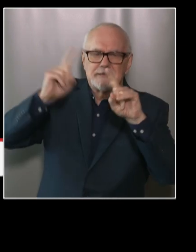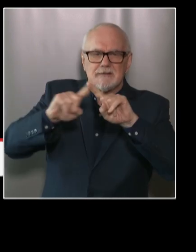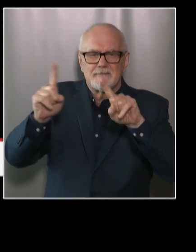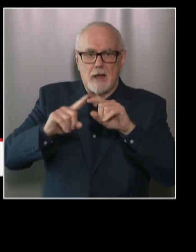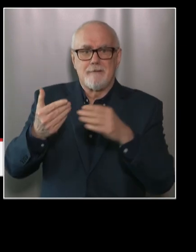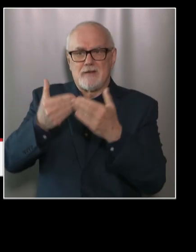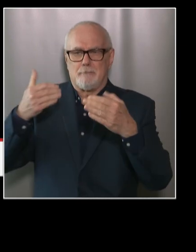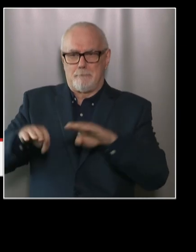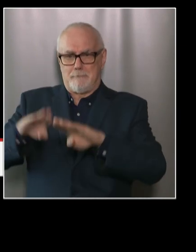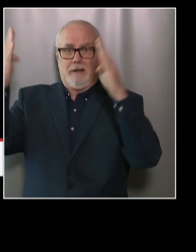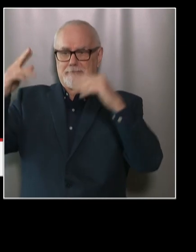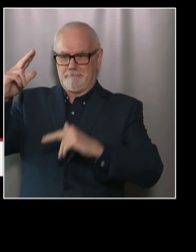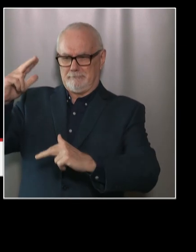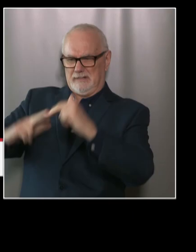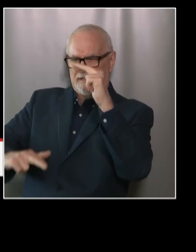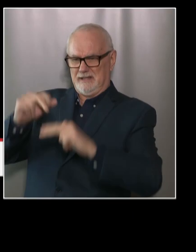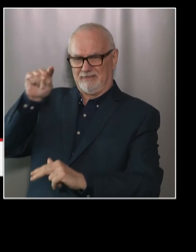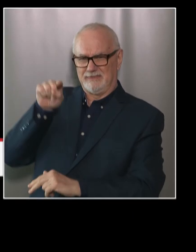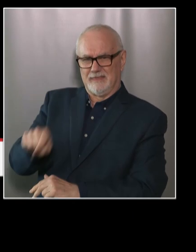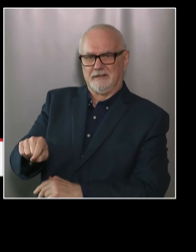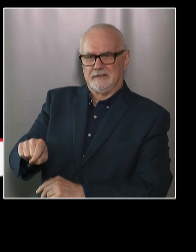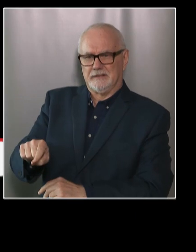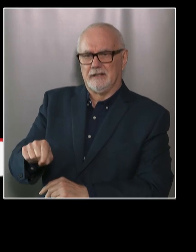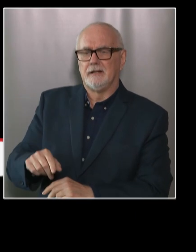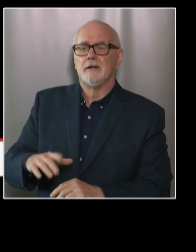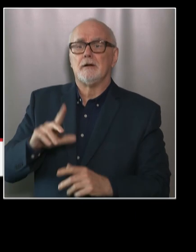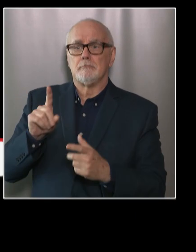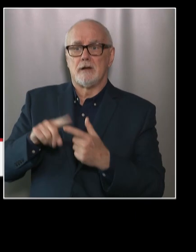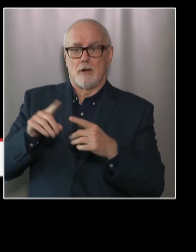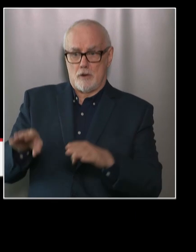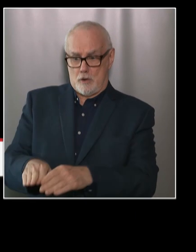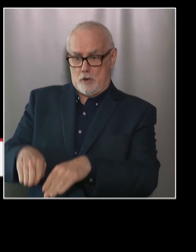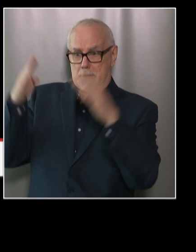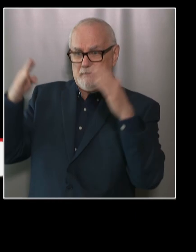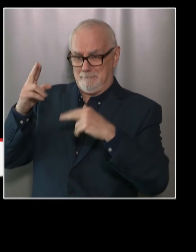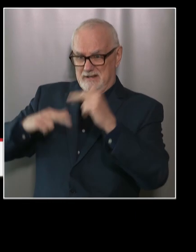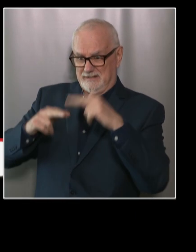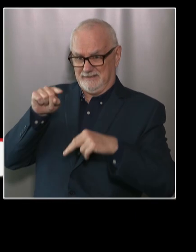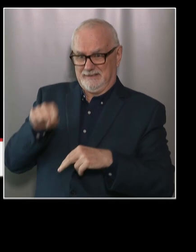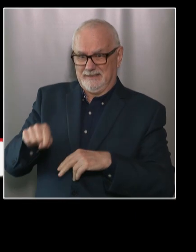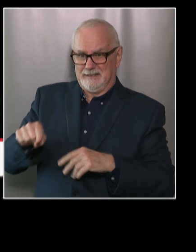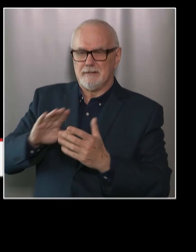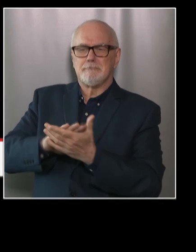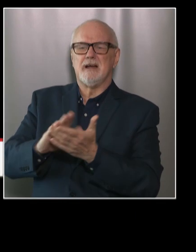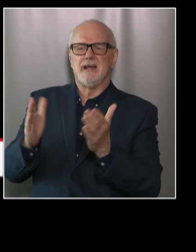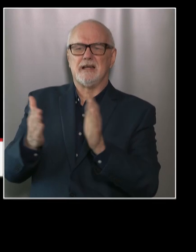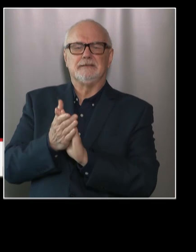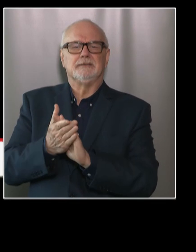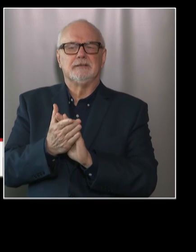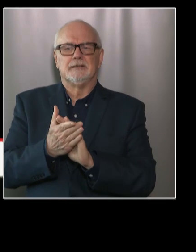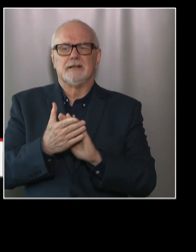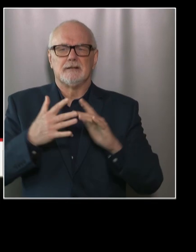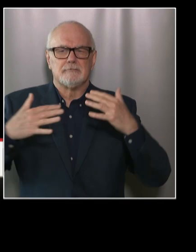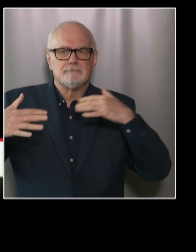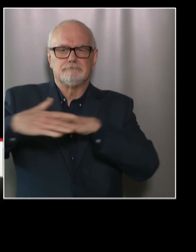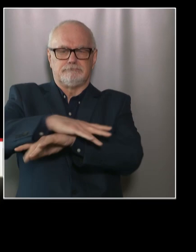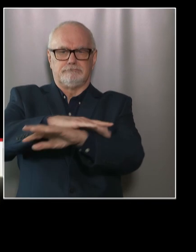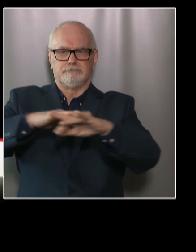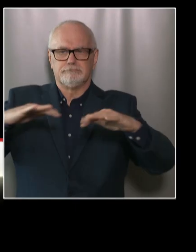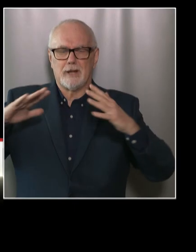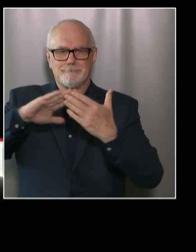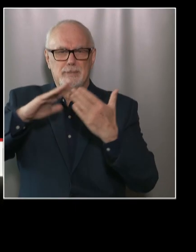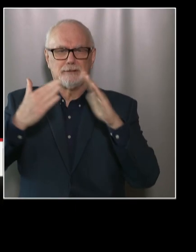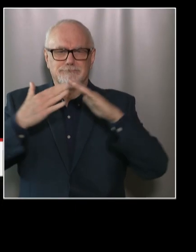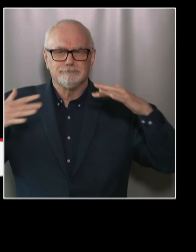UNO, which has transformed that vacant lot into a beautiful and vibrant residential community. Station UNO